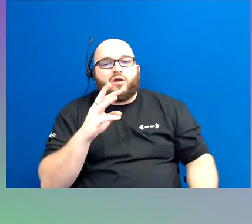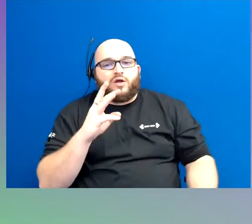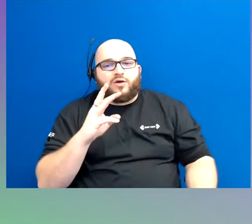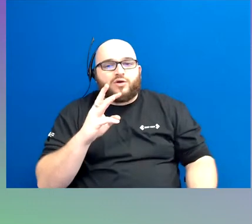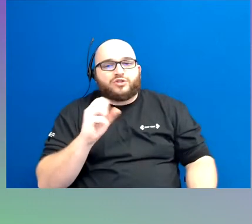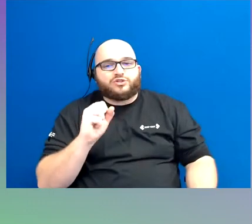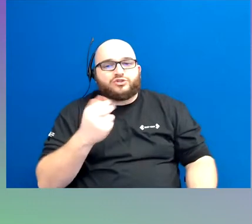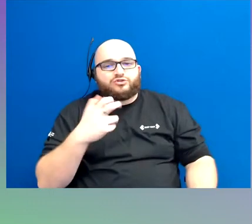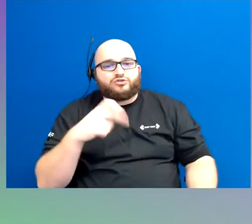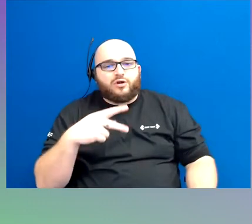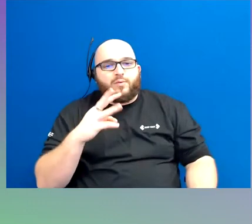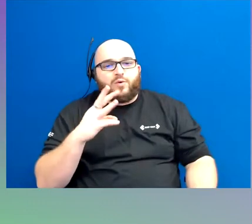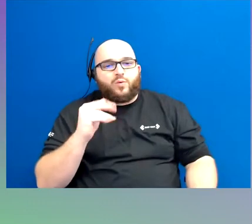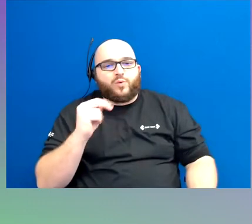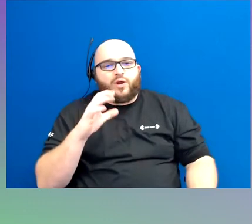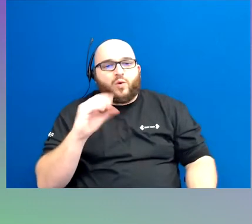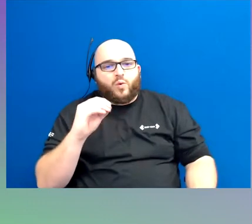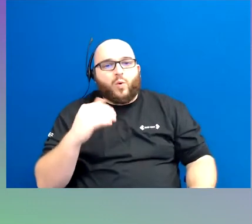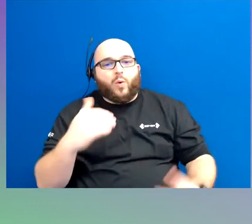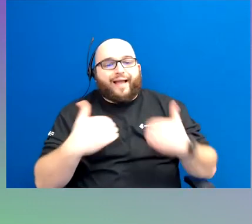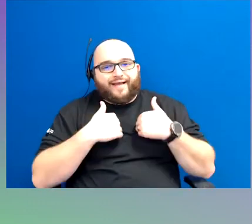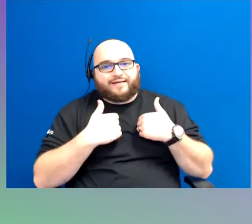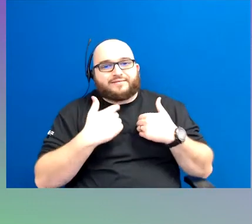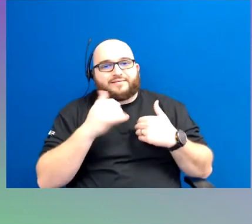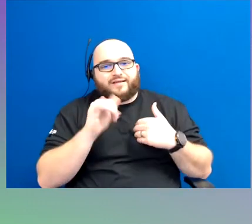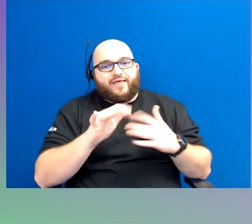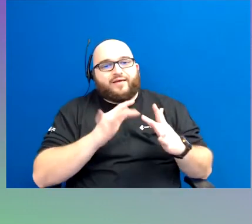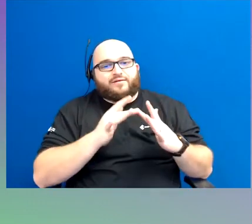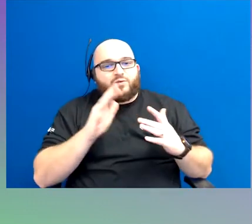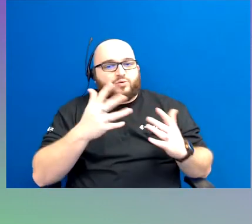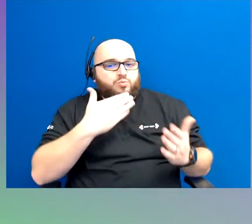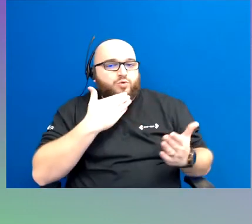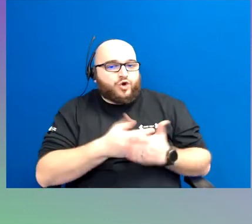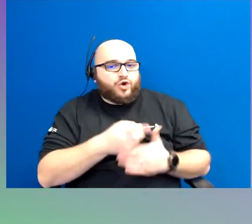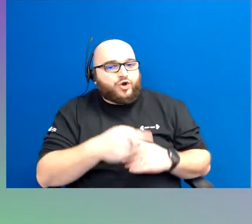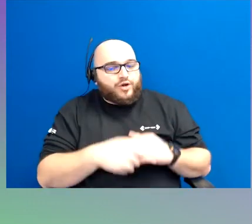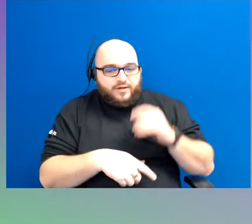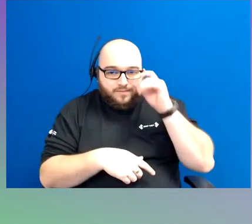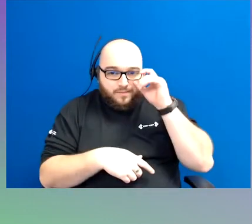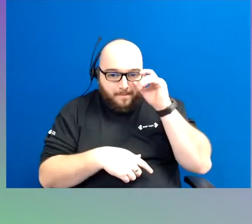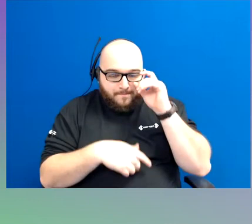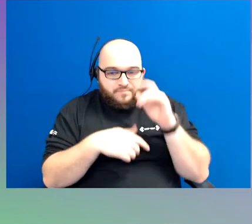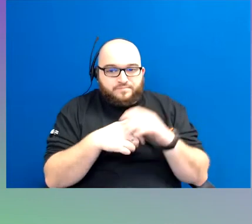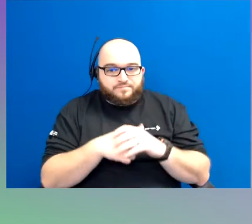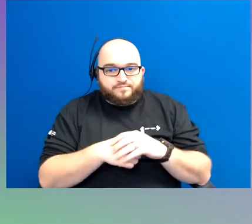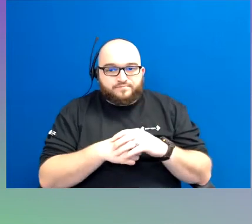shop, Gotcha. Awesome. which is really good. Thank you for that.